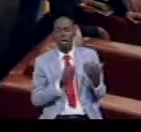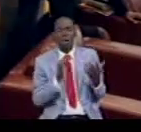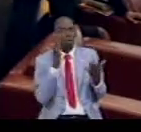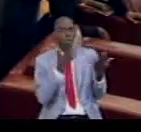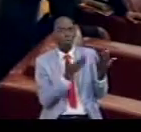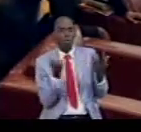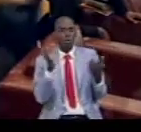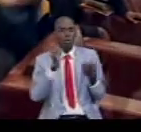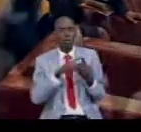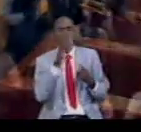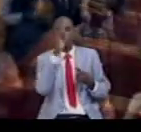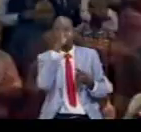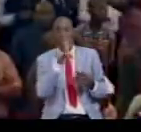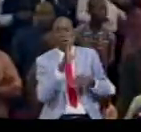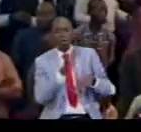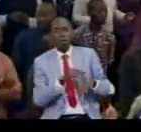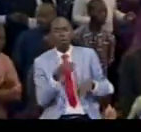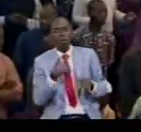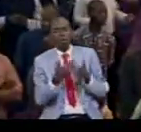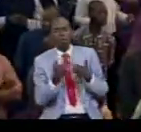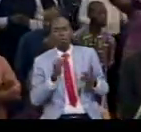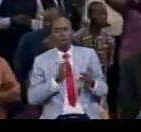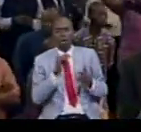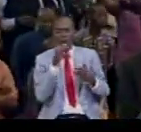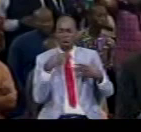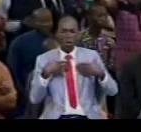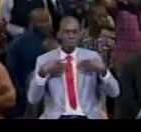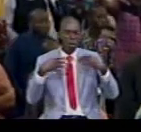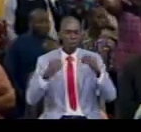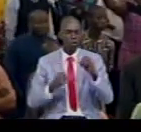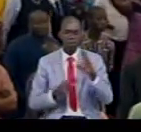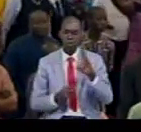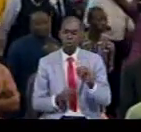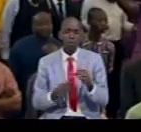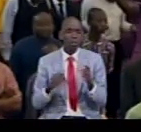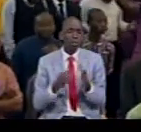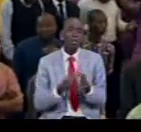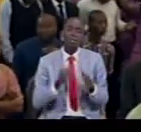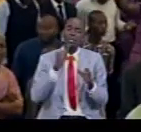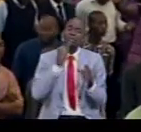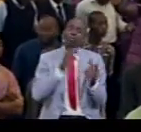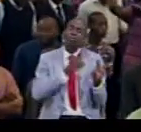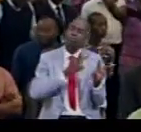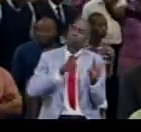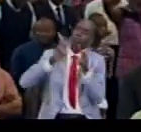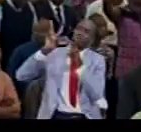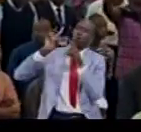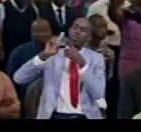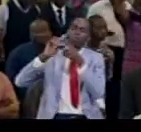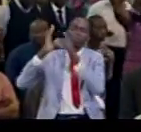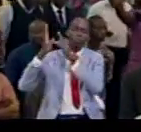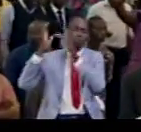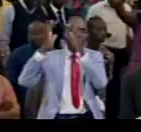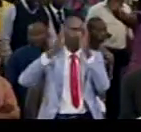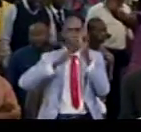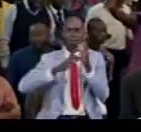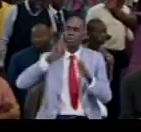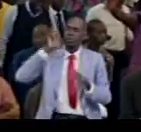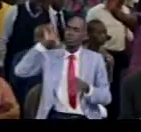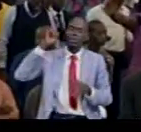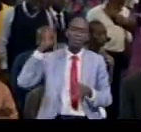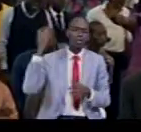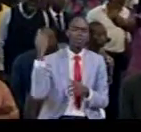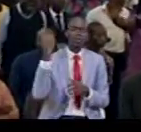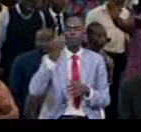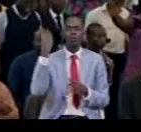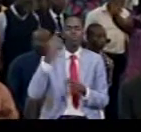the whole work on the cross. Christ has redeemed us from every curse of the law. Begin to tell the Lord right now, I am redeemed from the